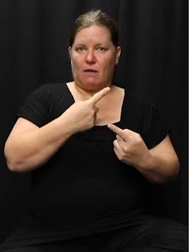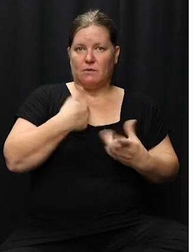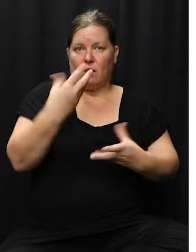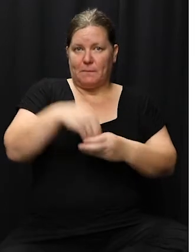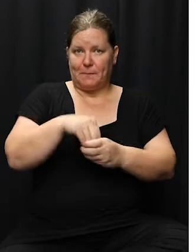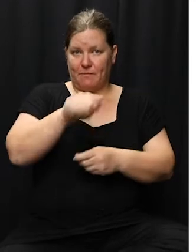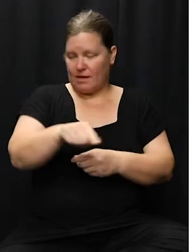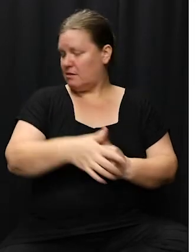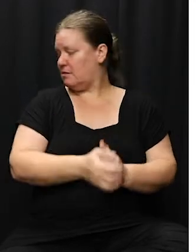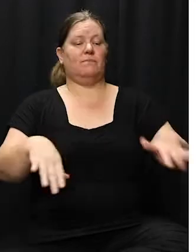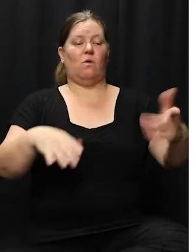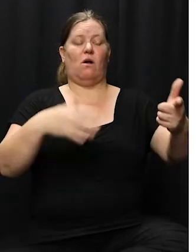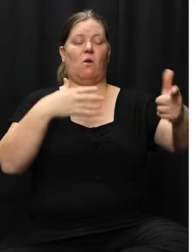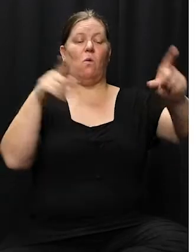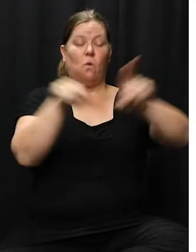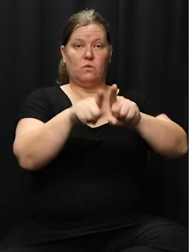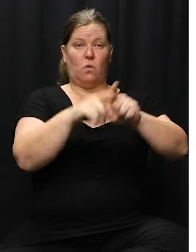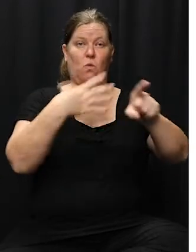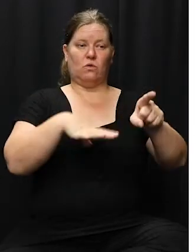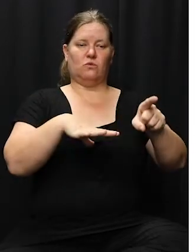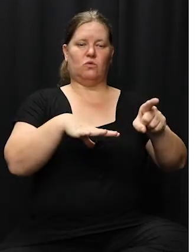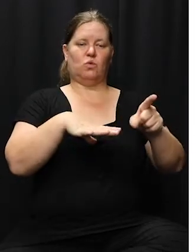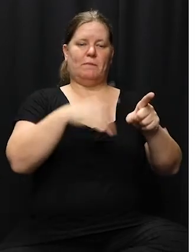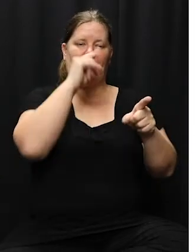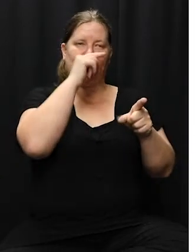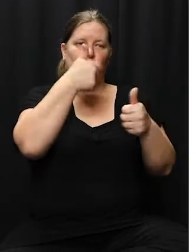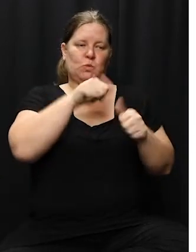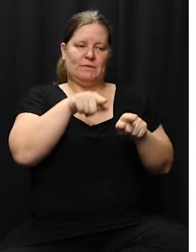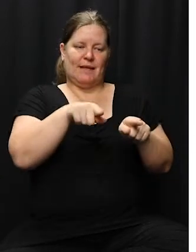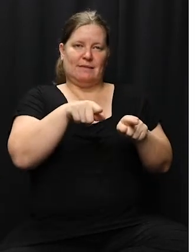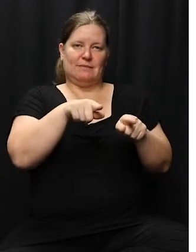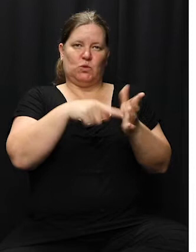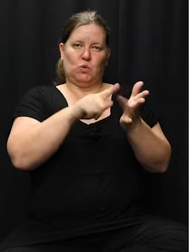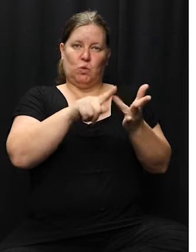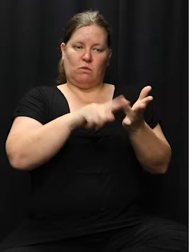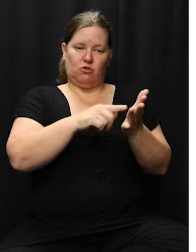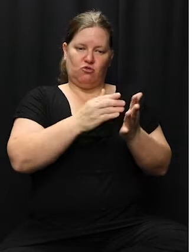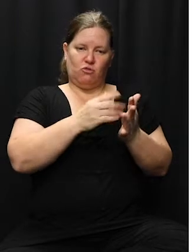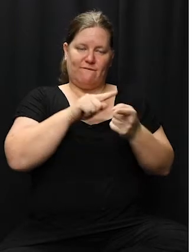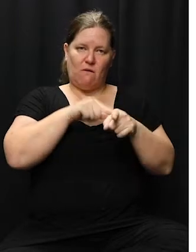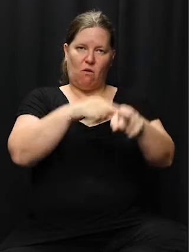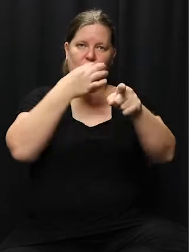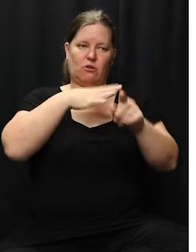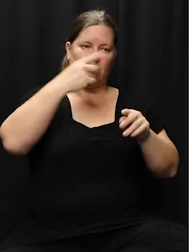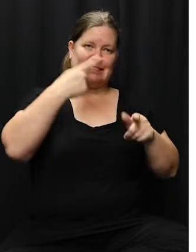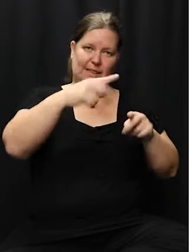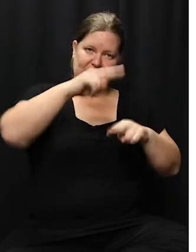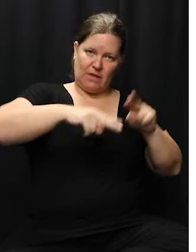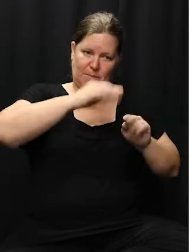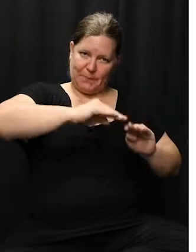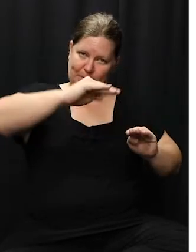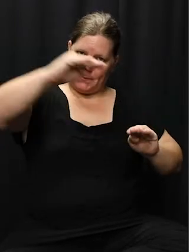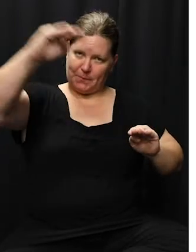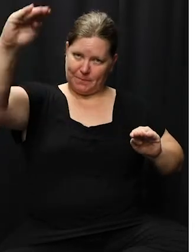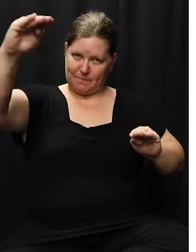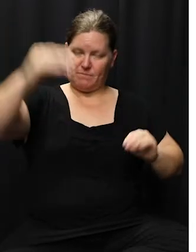or describing. I wanted to include things like that. Also, I wanted to include being able to use, I